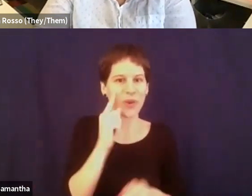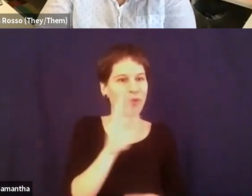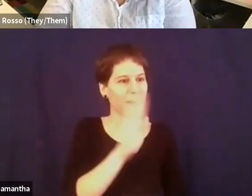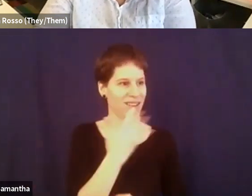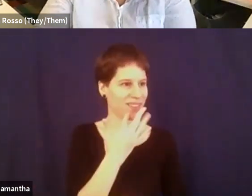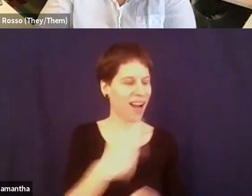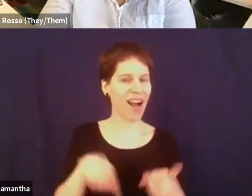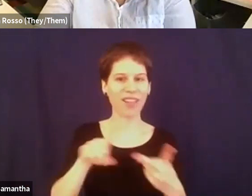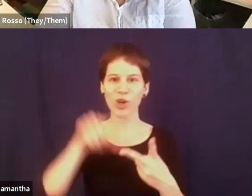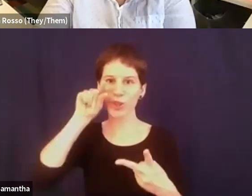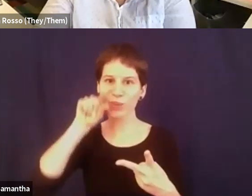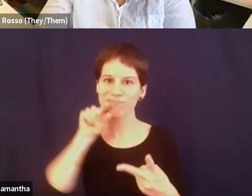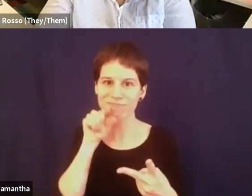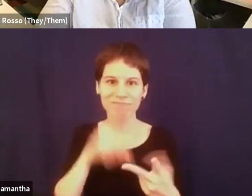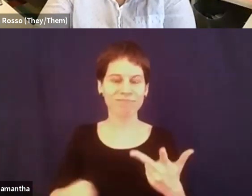gender, their